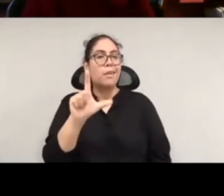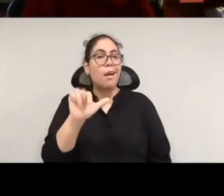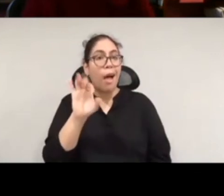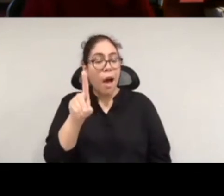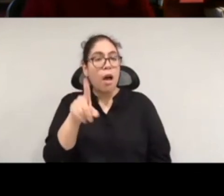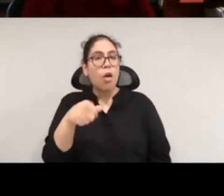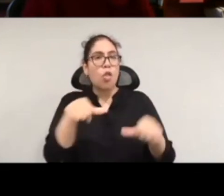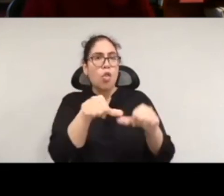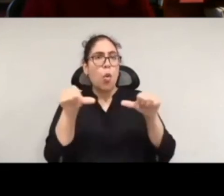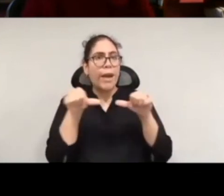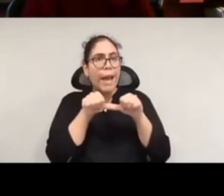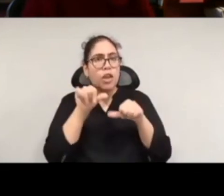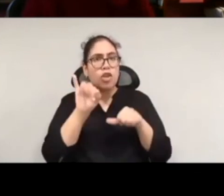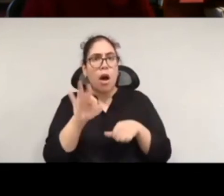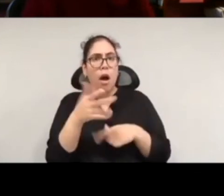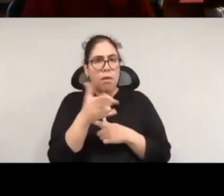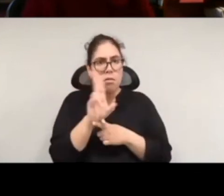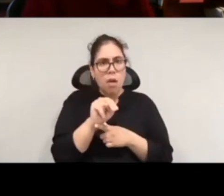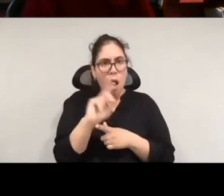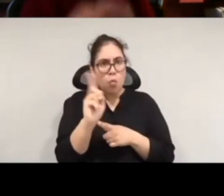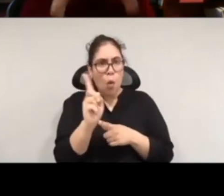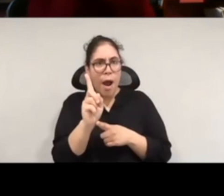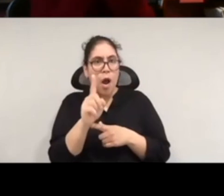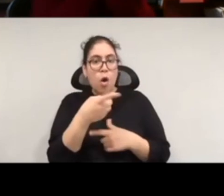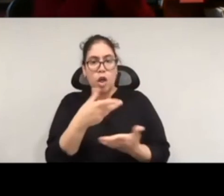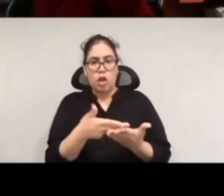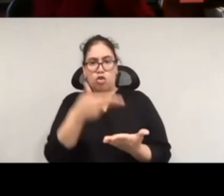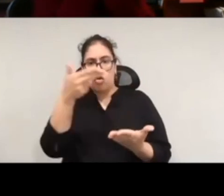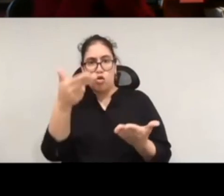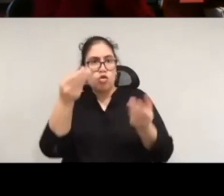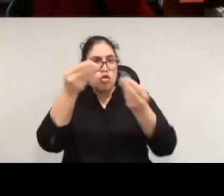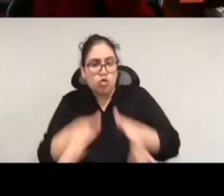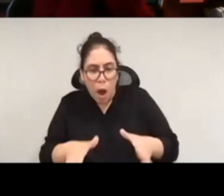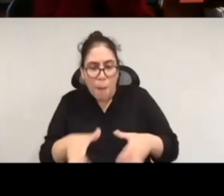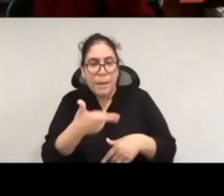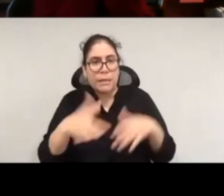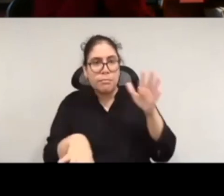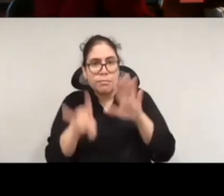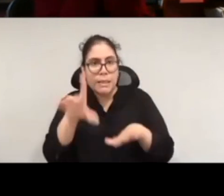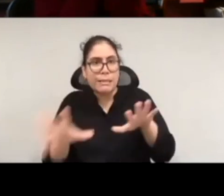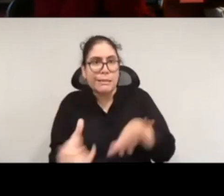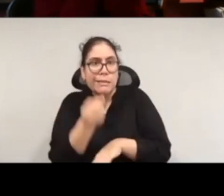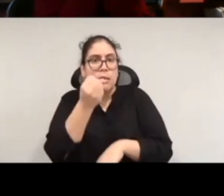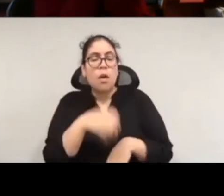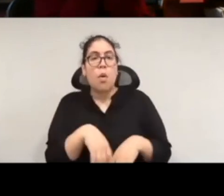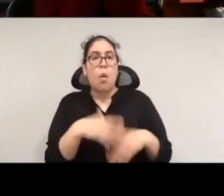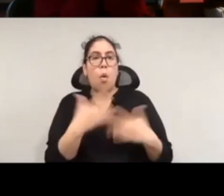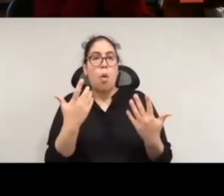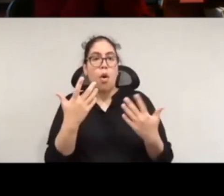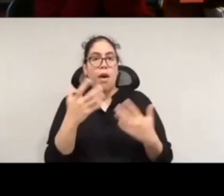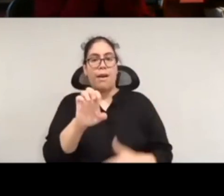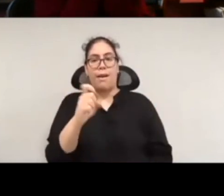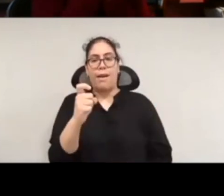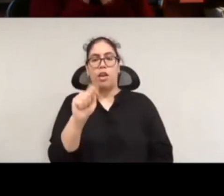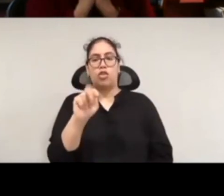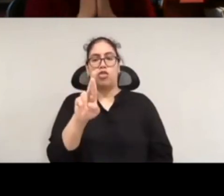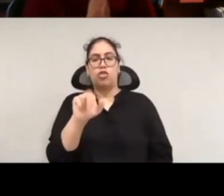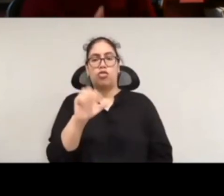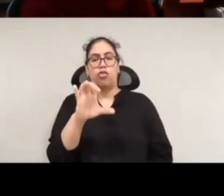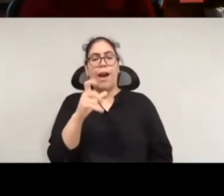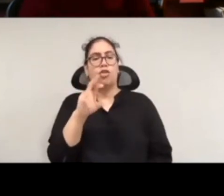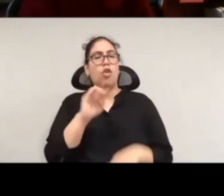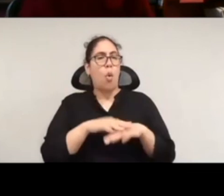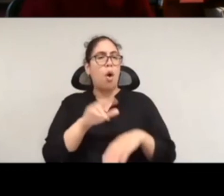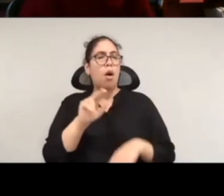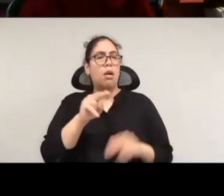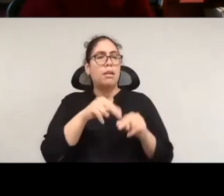or the location of the weapons, and like, he drops it or he picks it up. And then like for Extraction on Netflix, I watched that. That's very much like just action